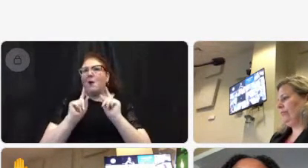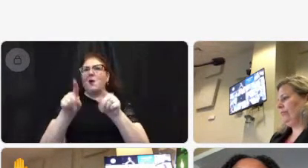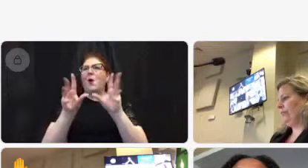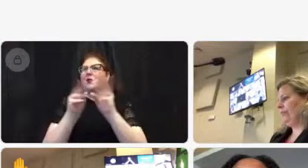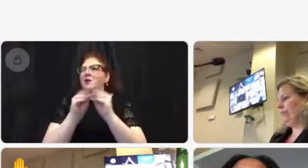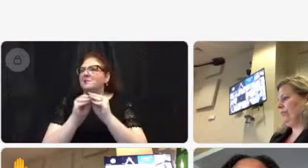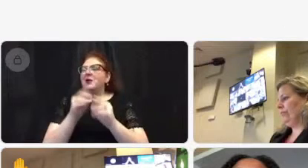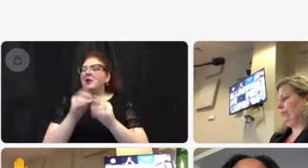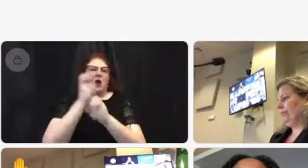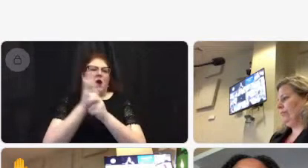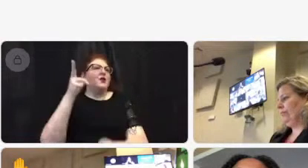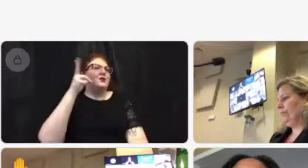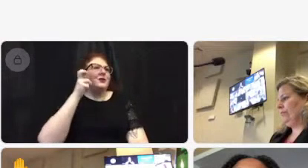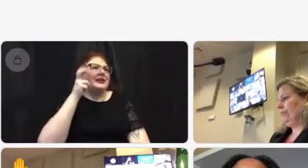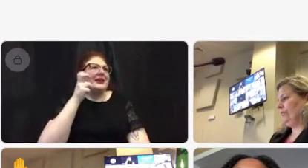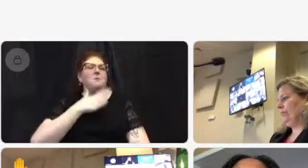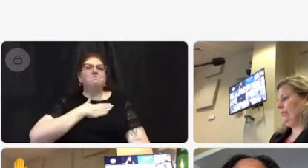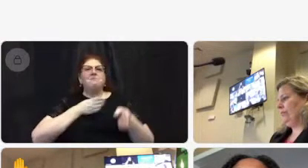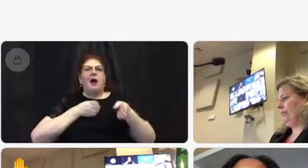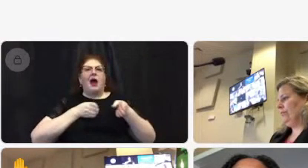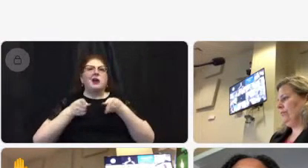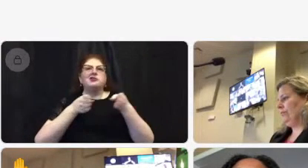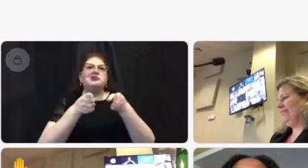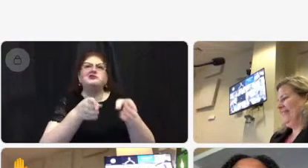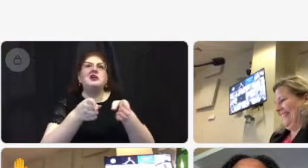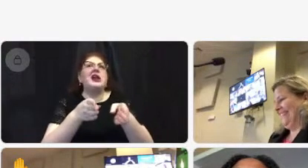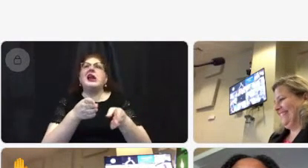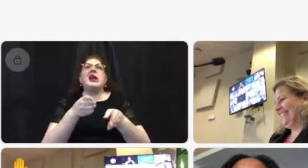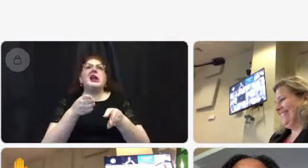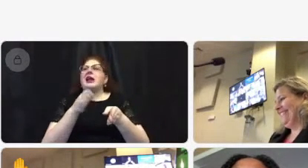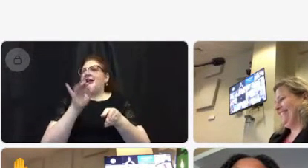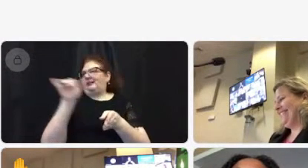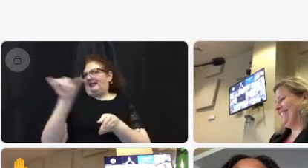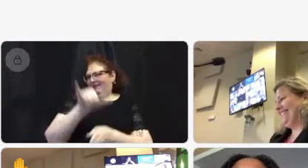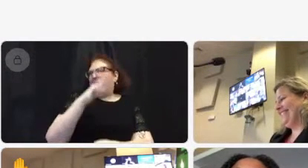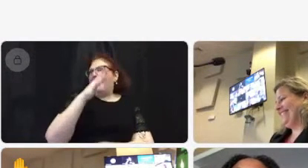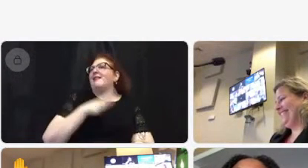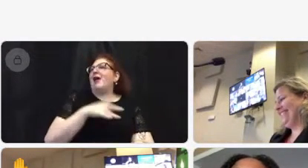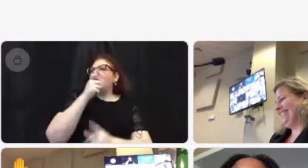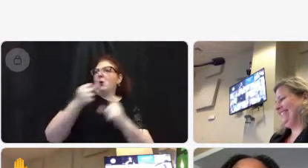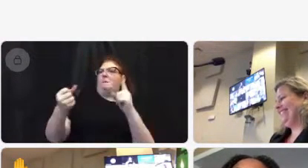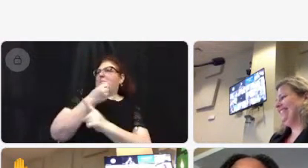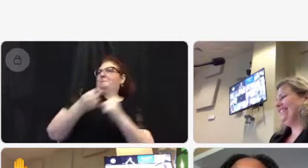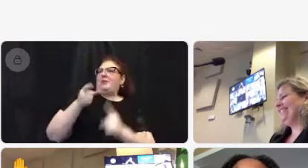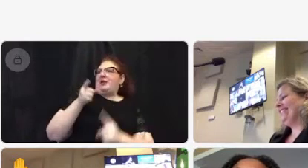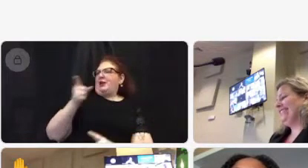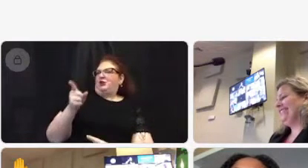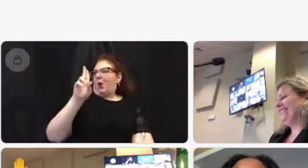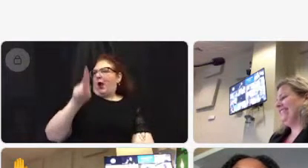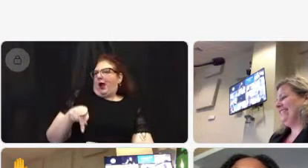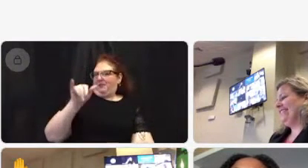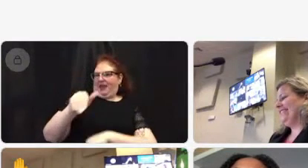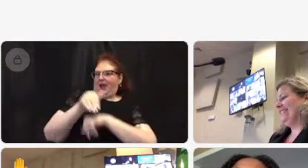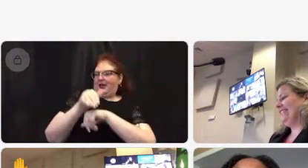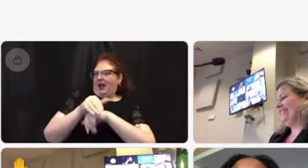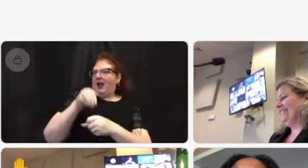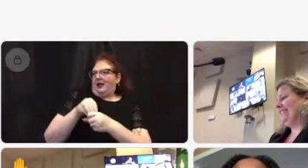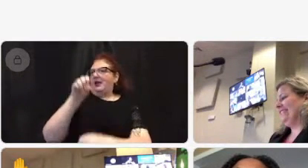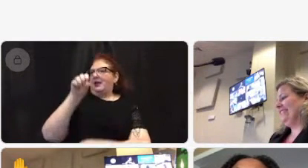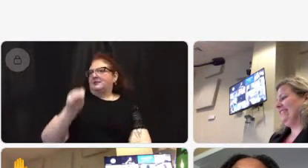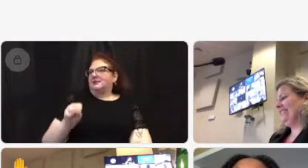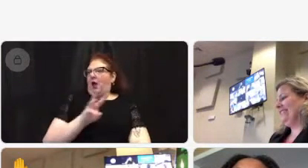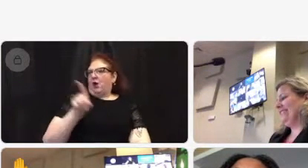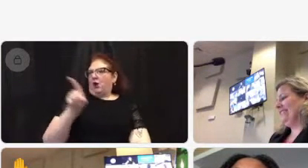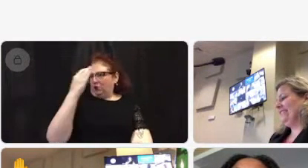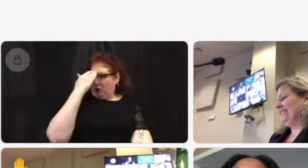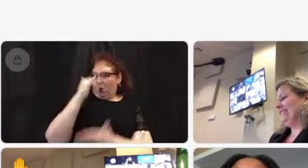my street's been on as that lady did beat you up that night kiddingly in Southwest that you knew so well. It's